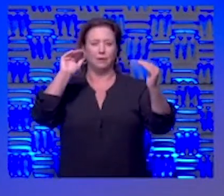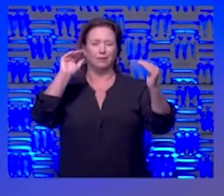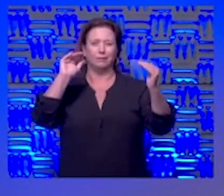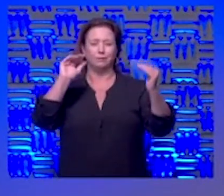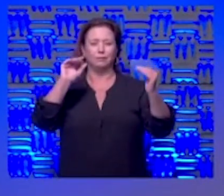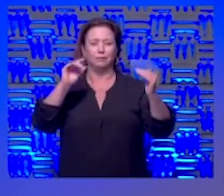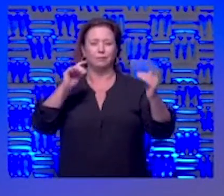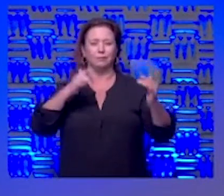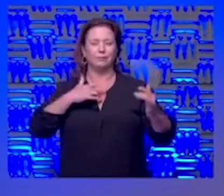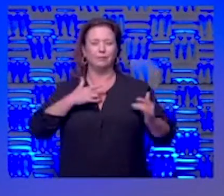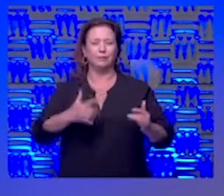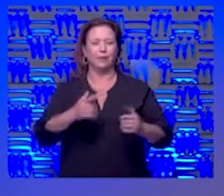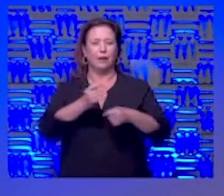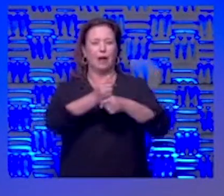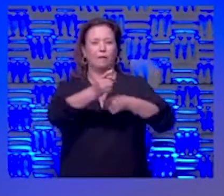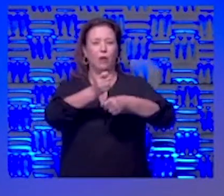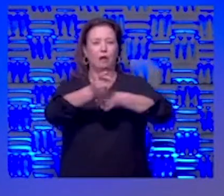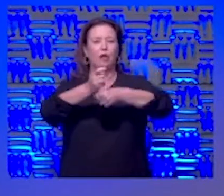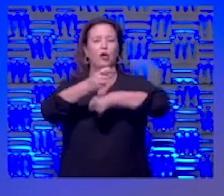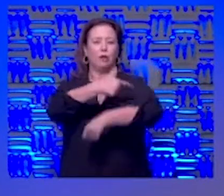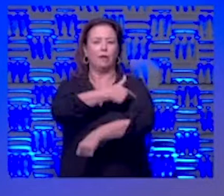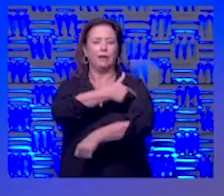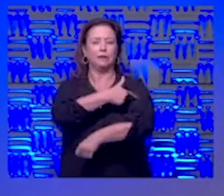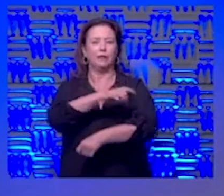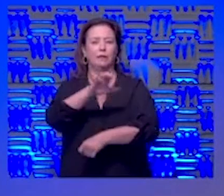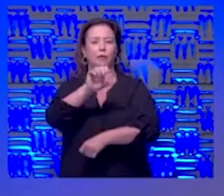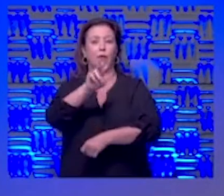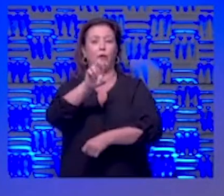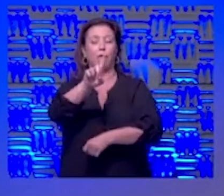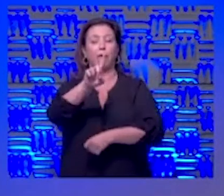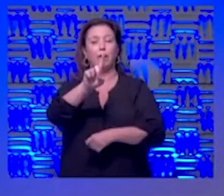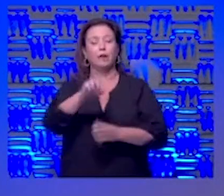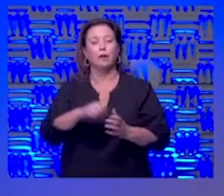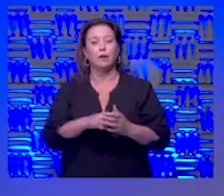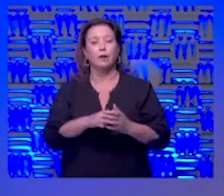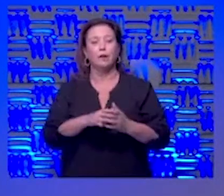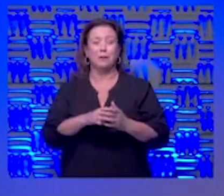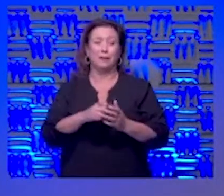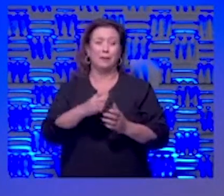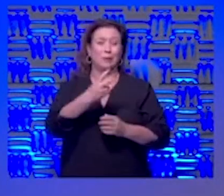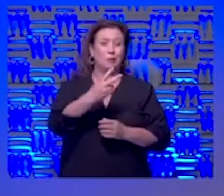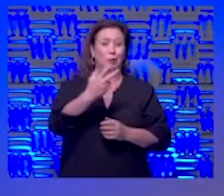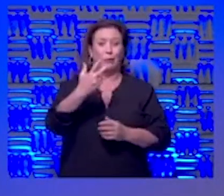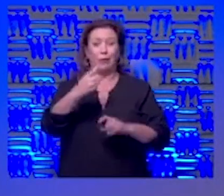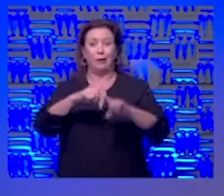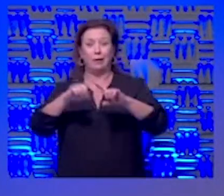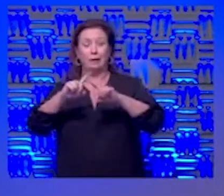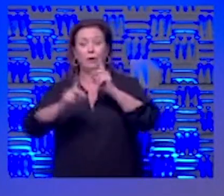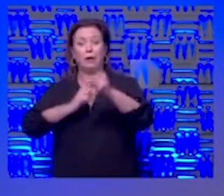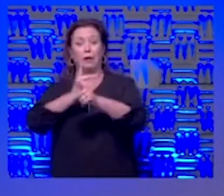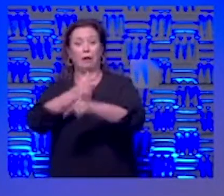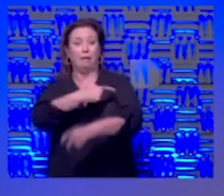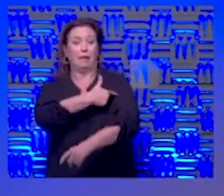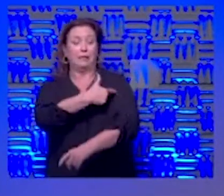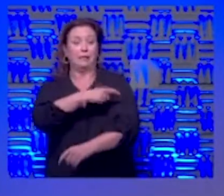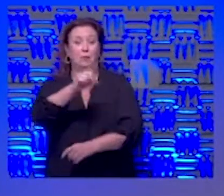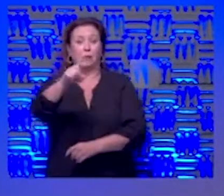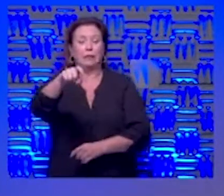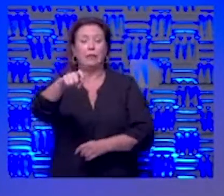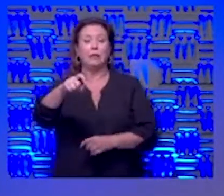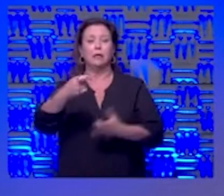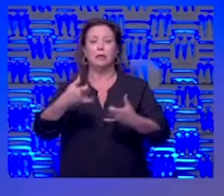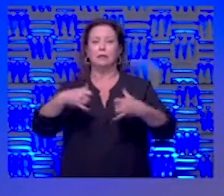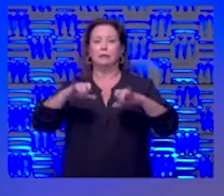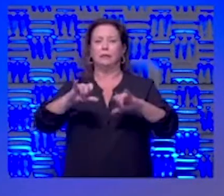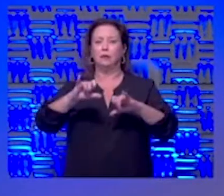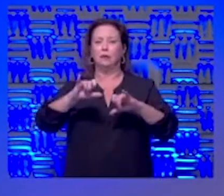more like needing a yearly vaccine. But also the question is, are there going to be 2 or 3 different kinds or more vaccines that we're going to need? So there are